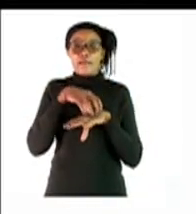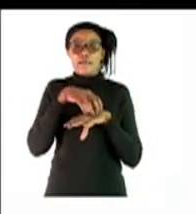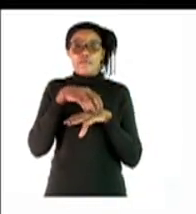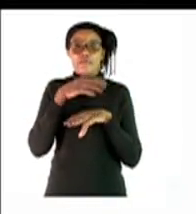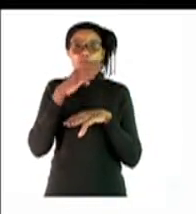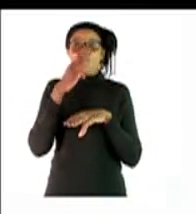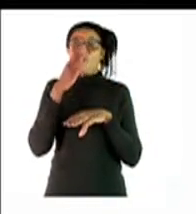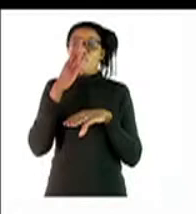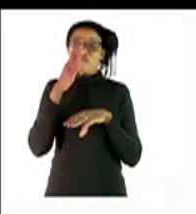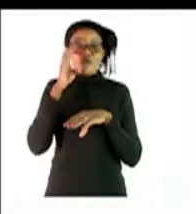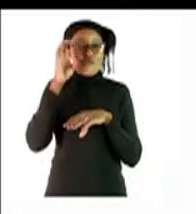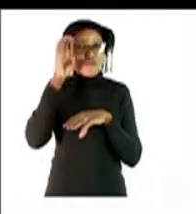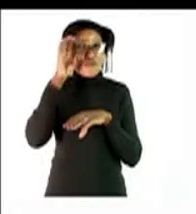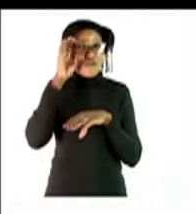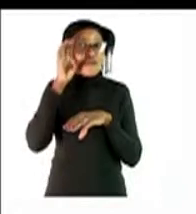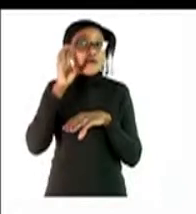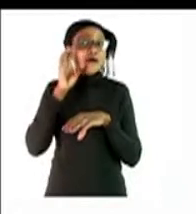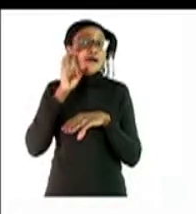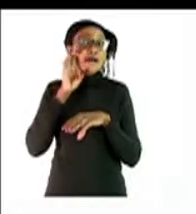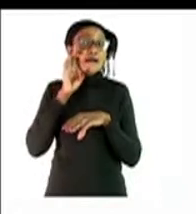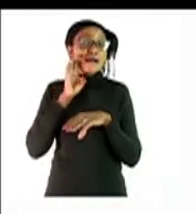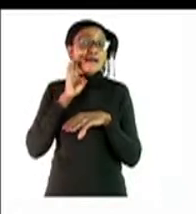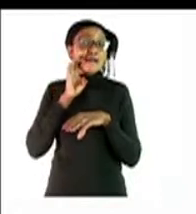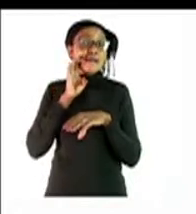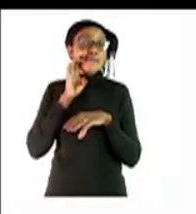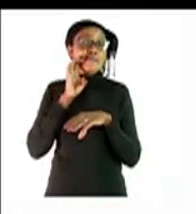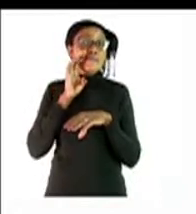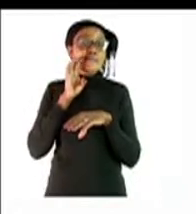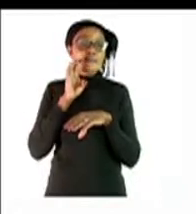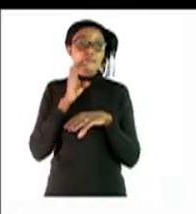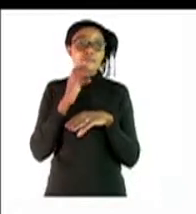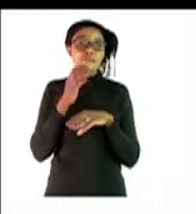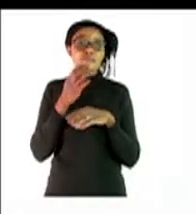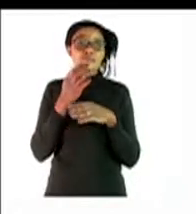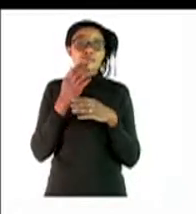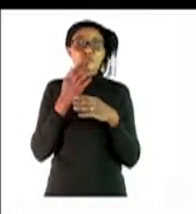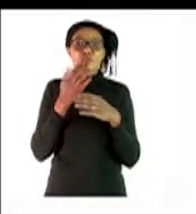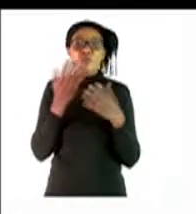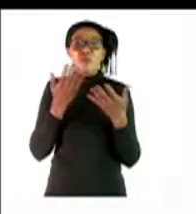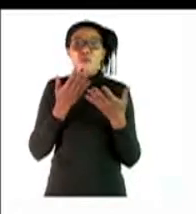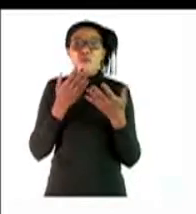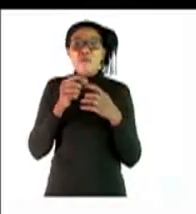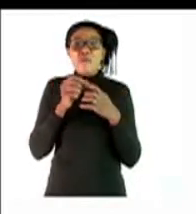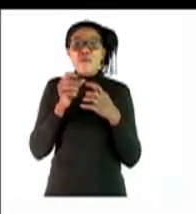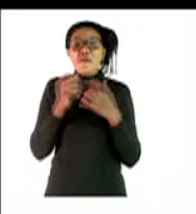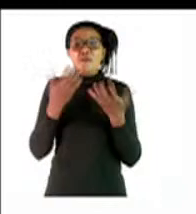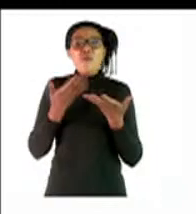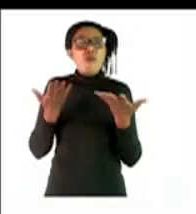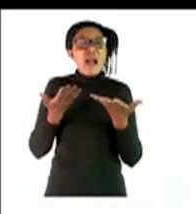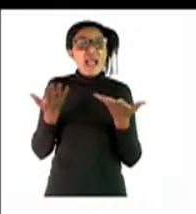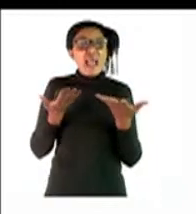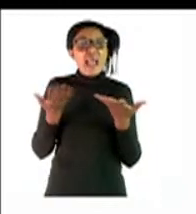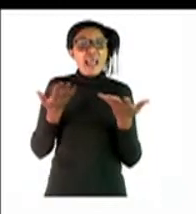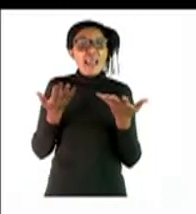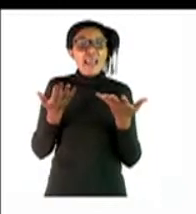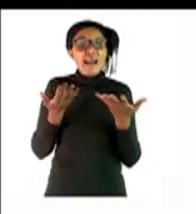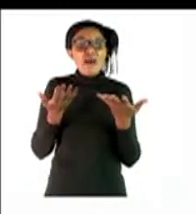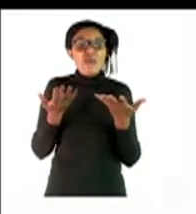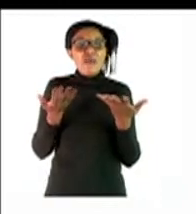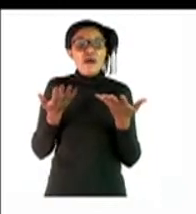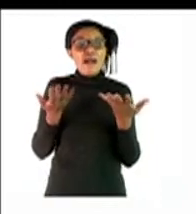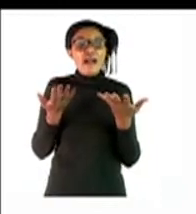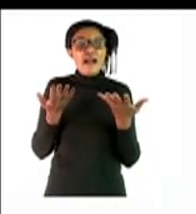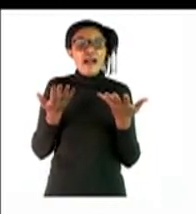four cream ones. Where is the pink cupcake situated